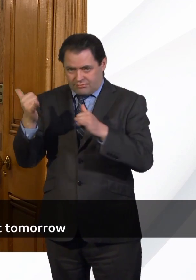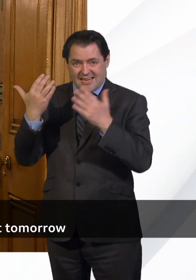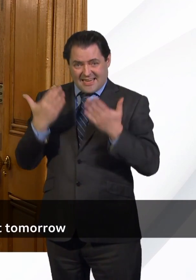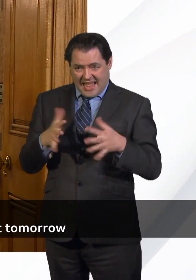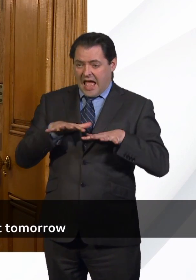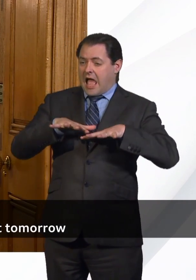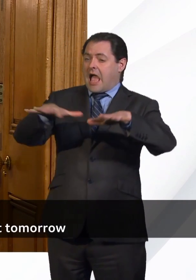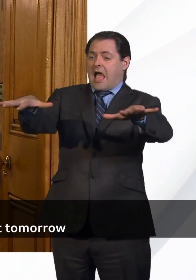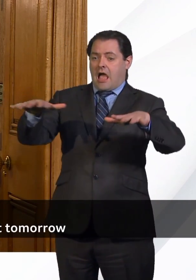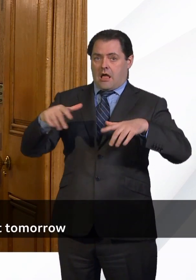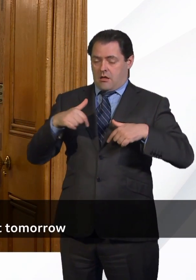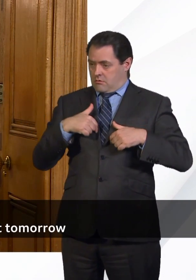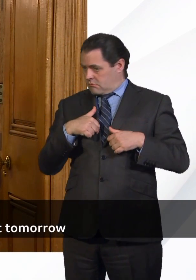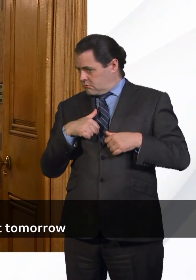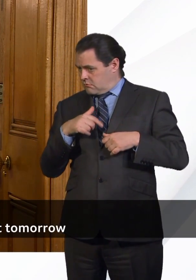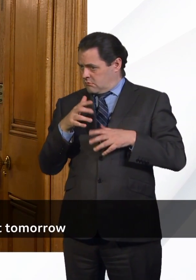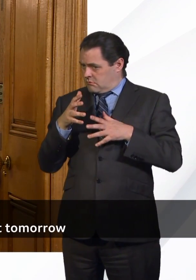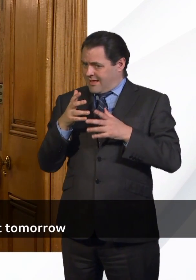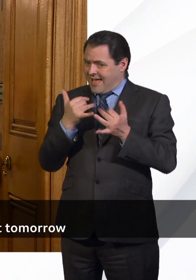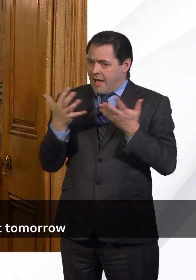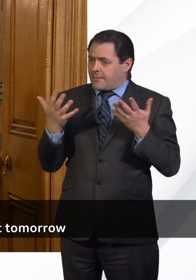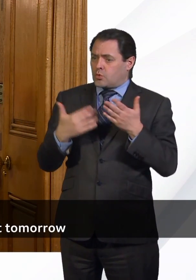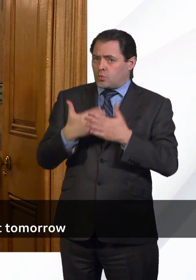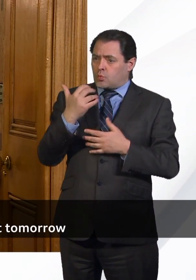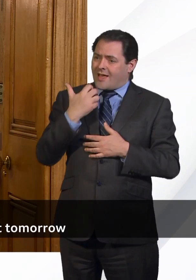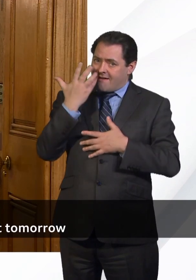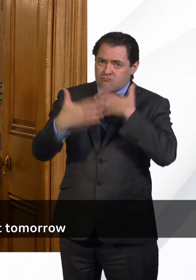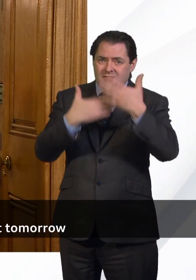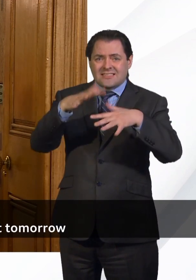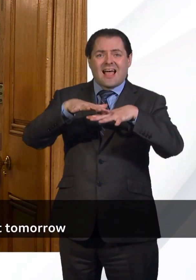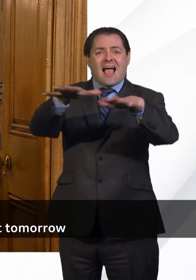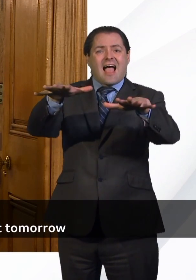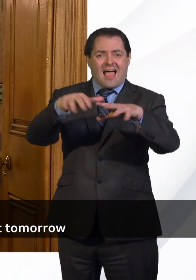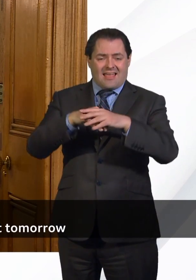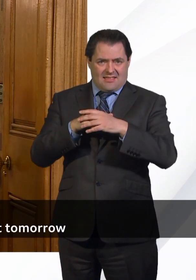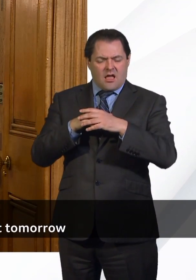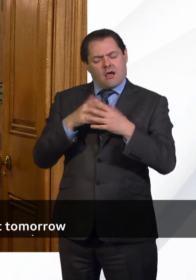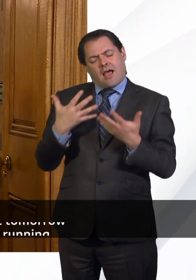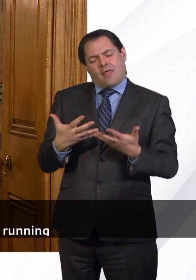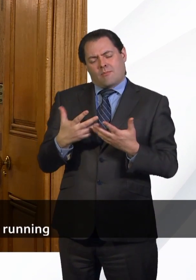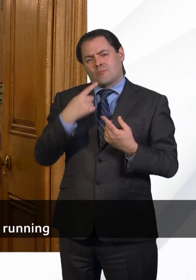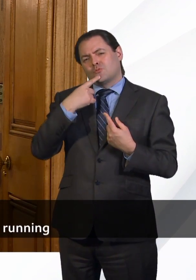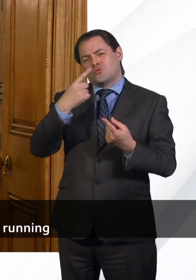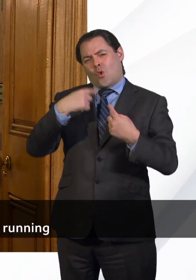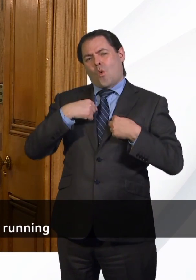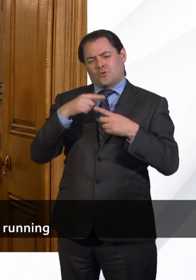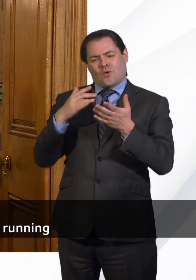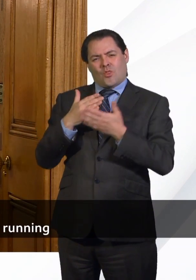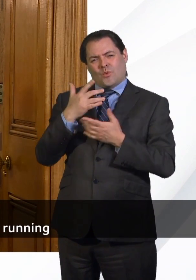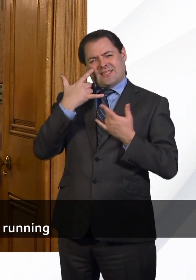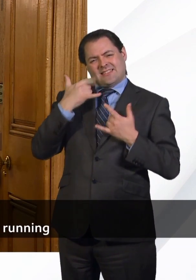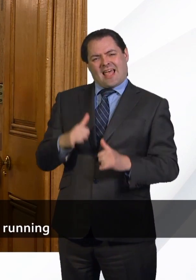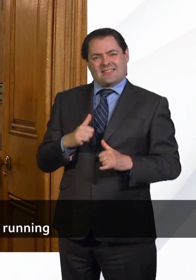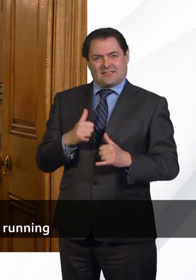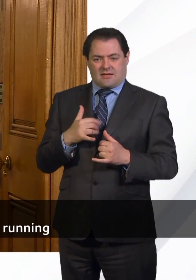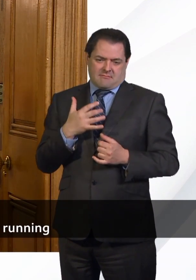is, the number of new cases per day actually out there rather than that we find through positive tests,